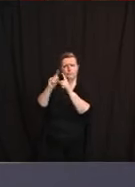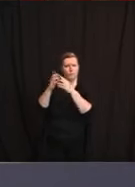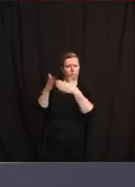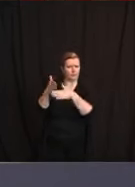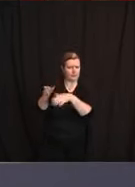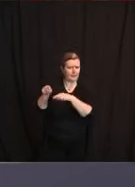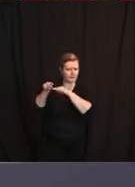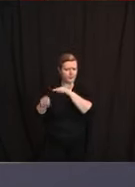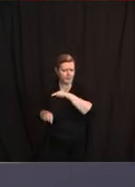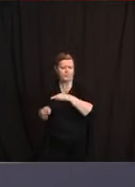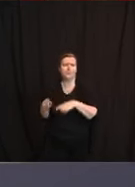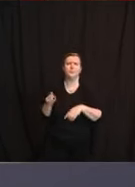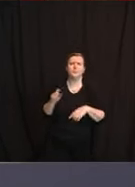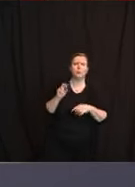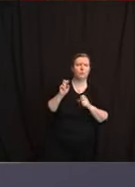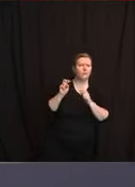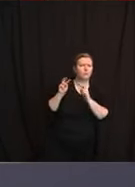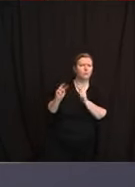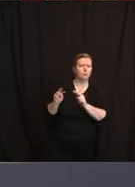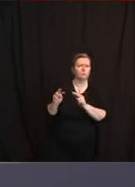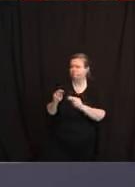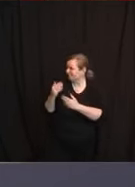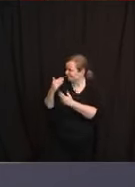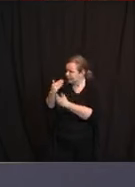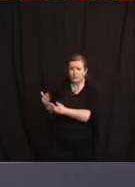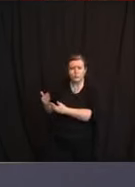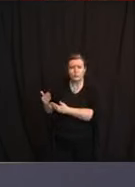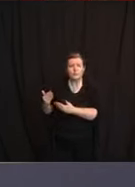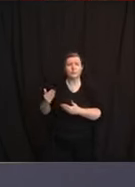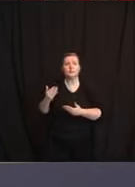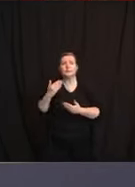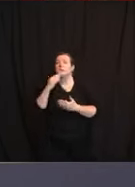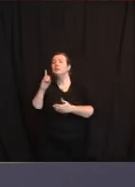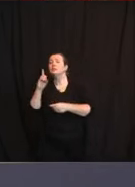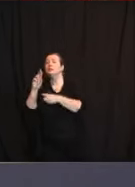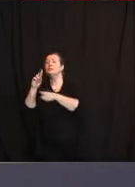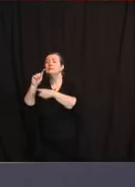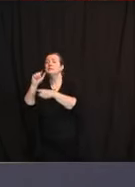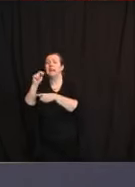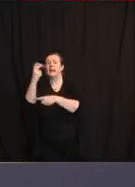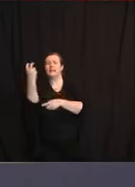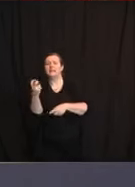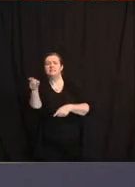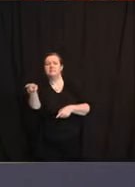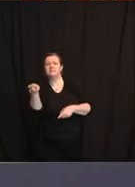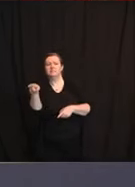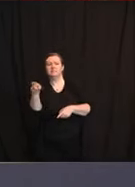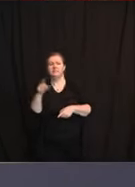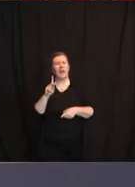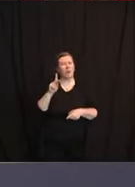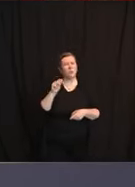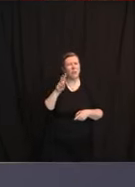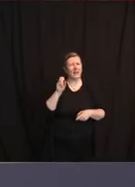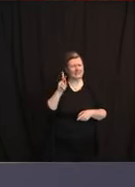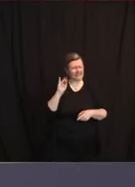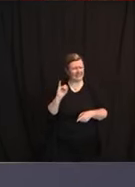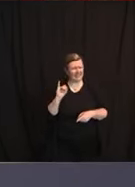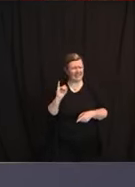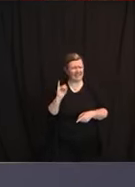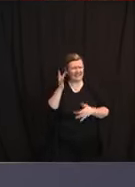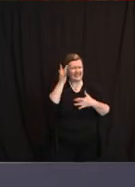thank you very much to you and Tina. And again, on this Kawasaki piece, you made the point, Tina, on the call earlier, this is treatable. So